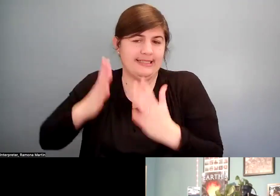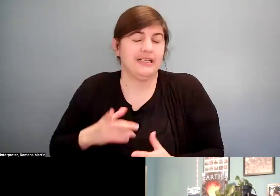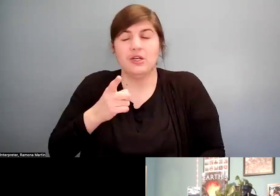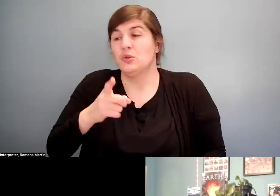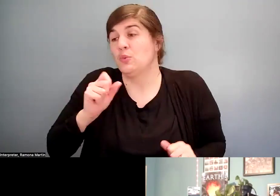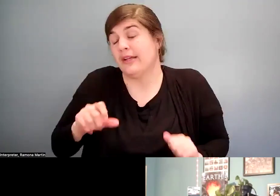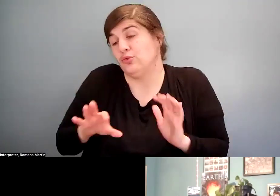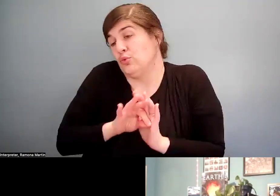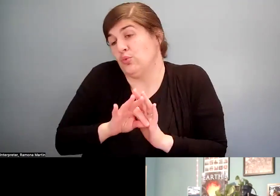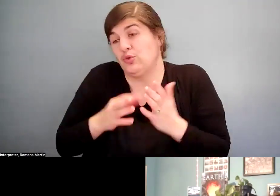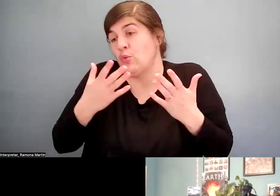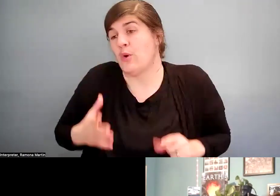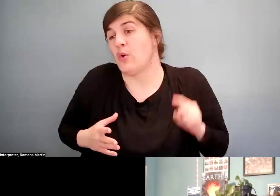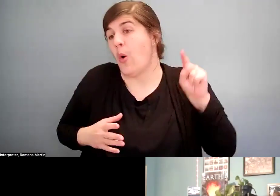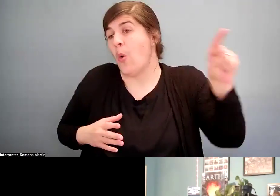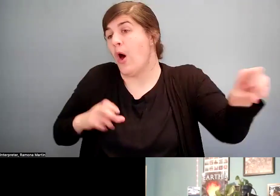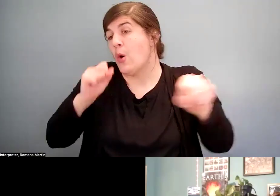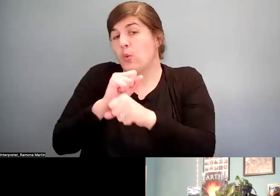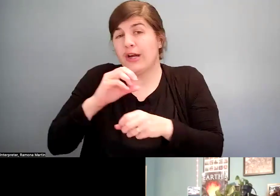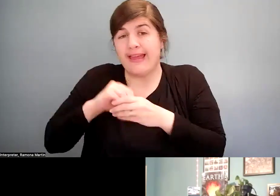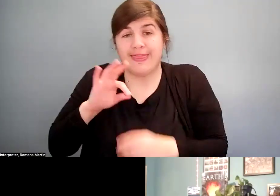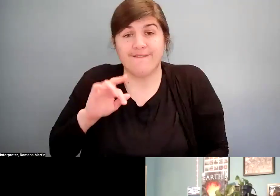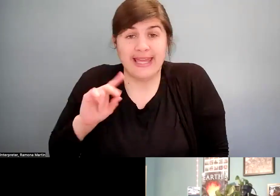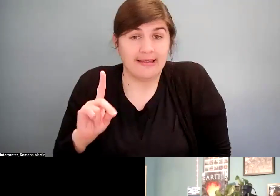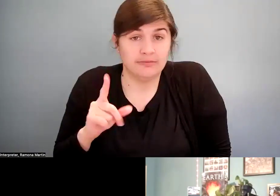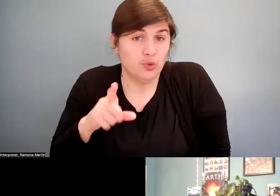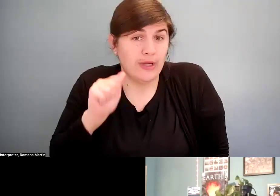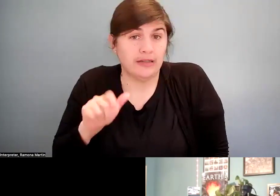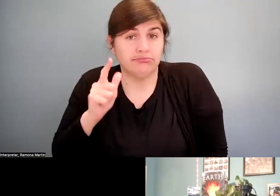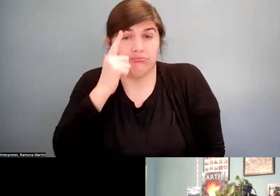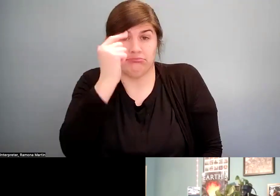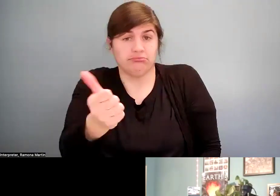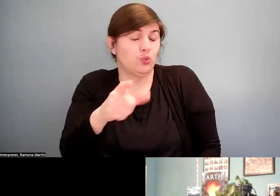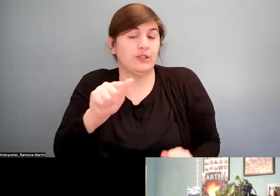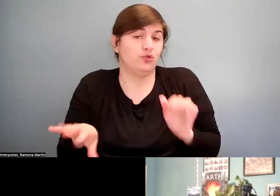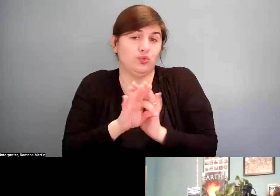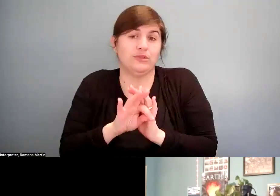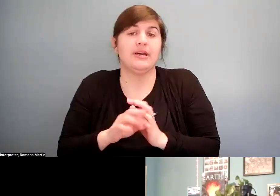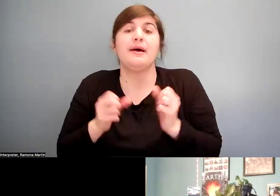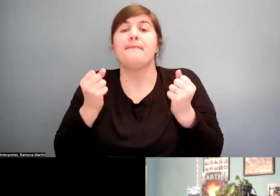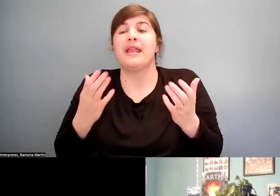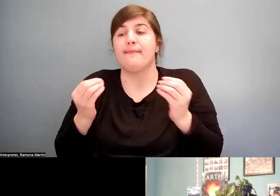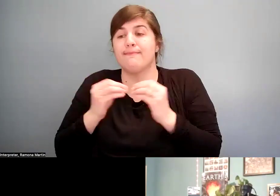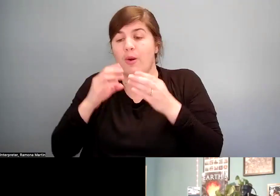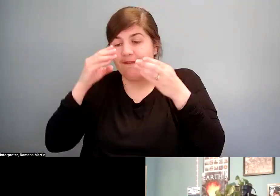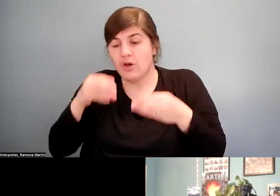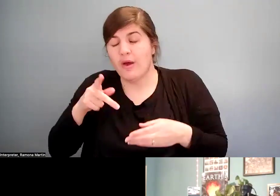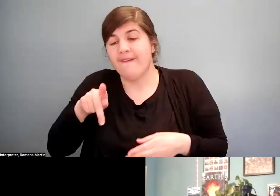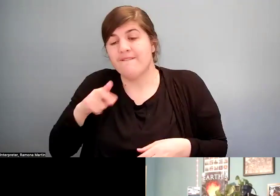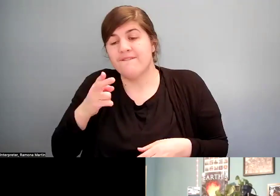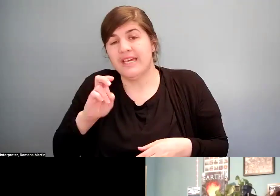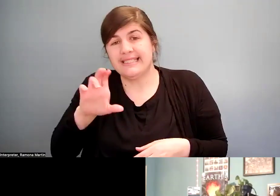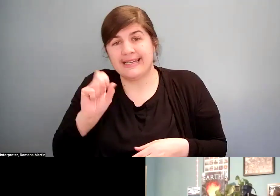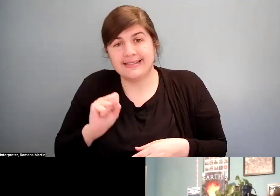field volcanologist if you don't want to. Lots of volcanologists I know, they actually do more of the physics and the math